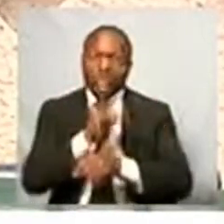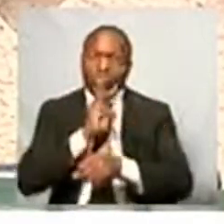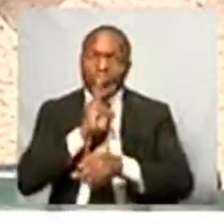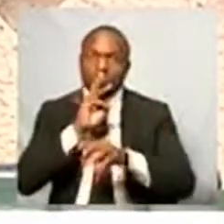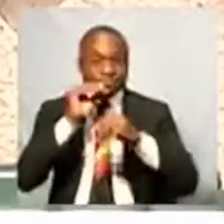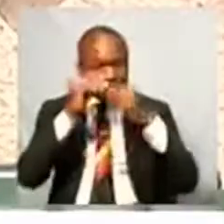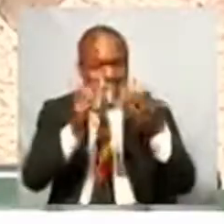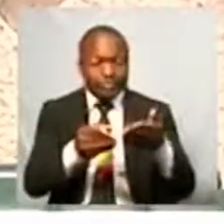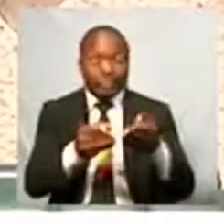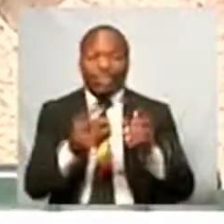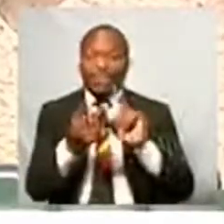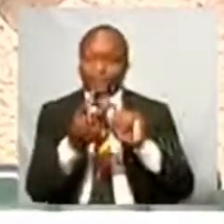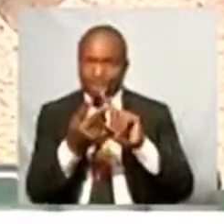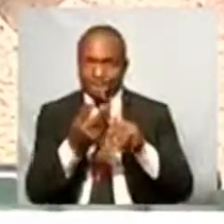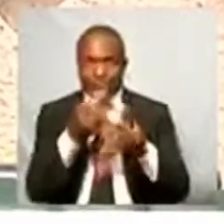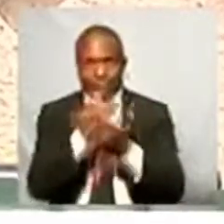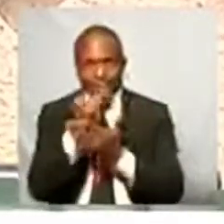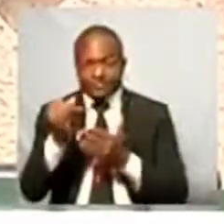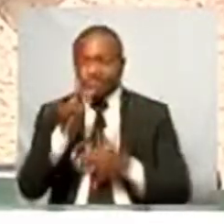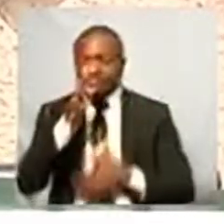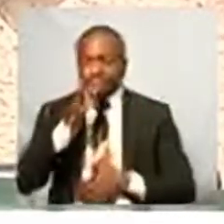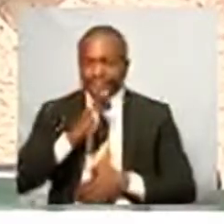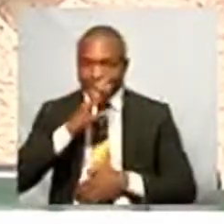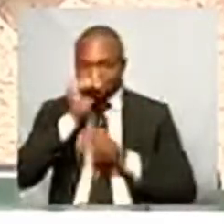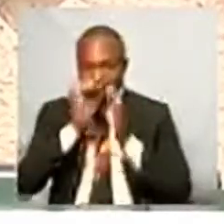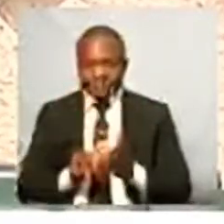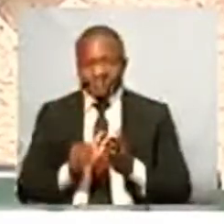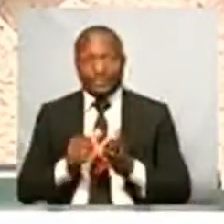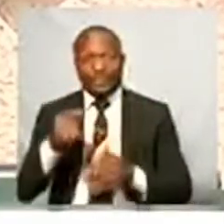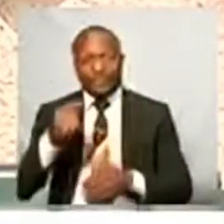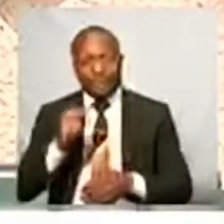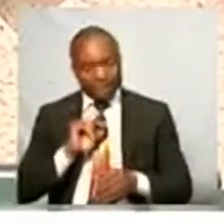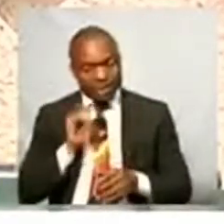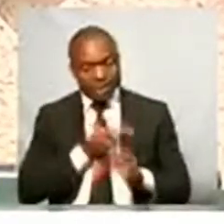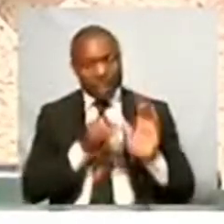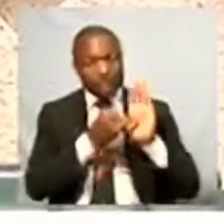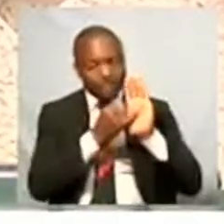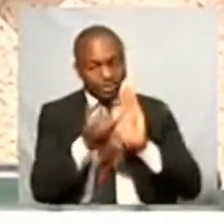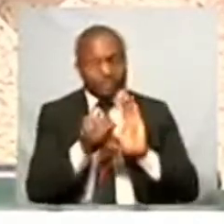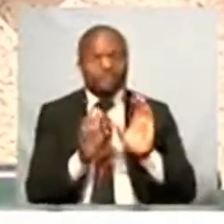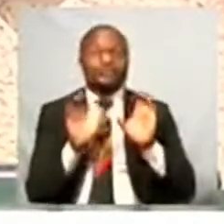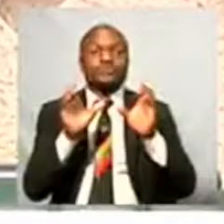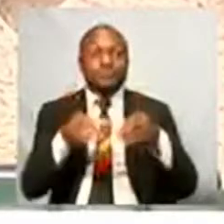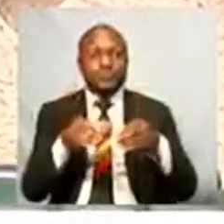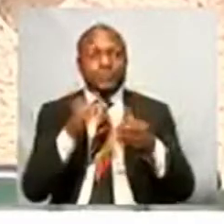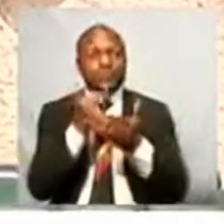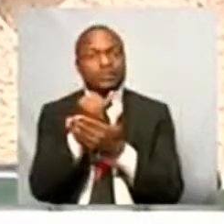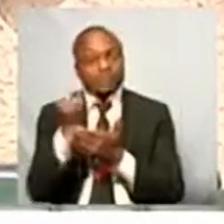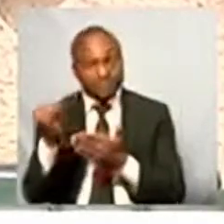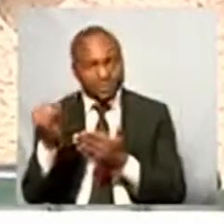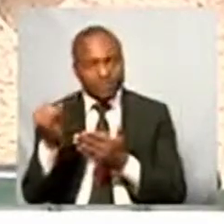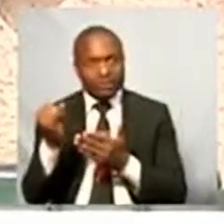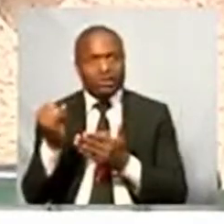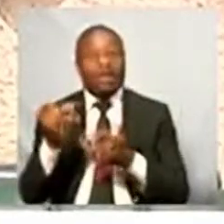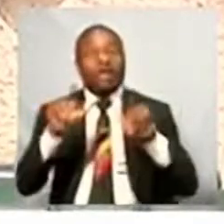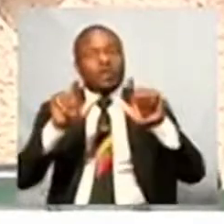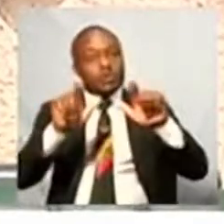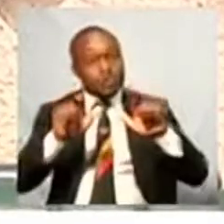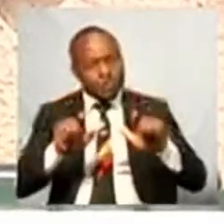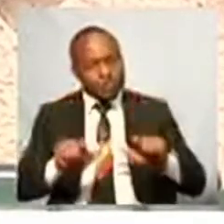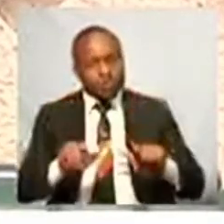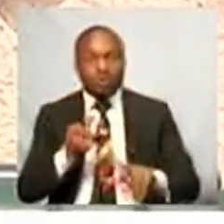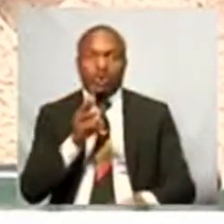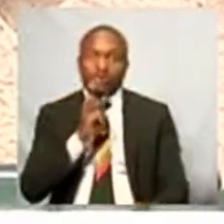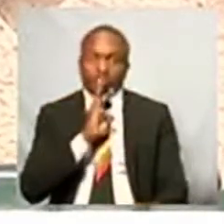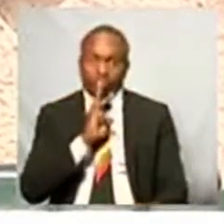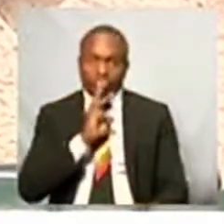supply. The second issue, Madam Speaker, that we identified as a committee is the issue of low